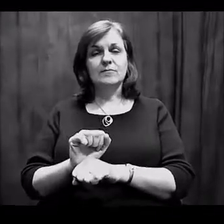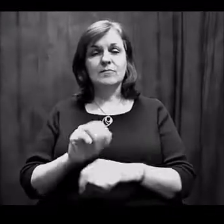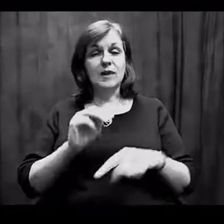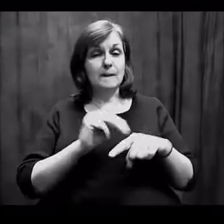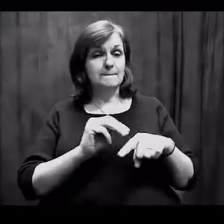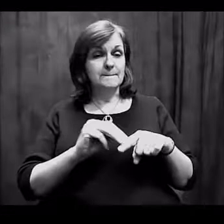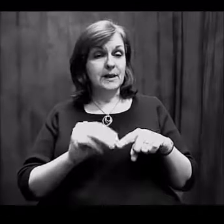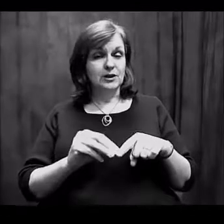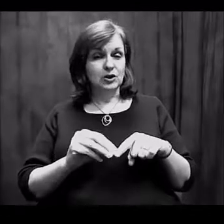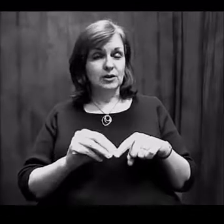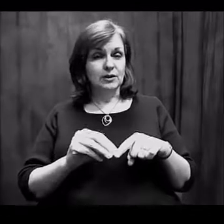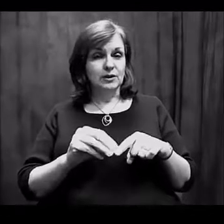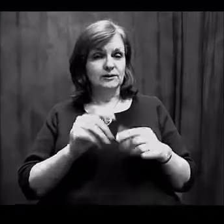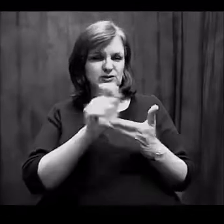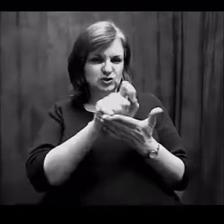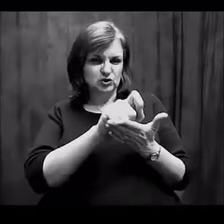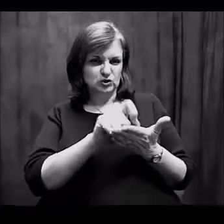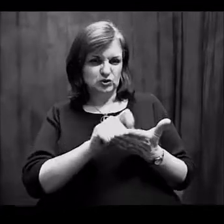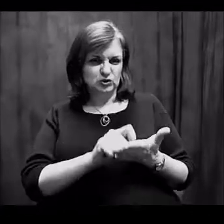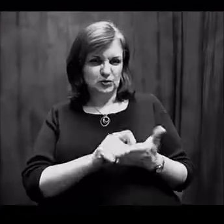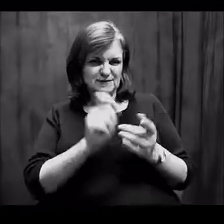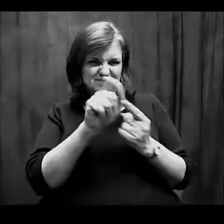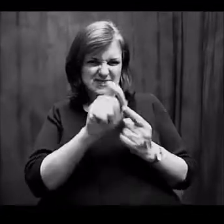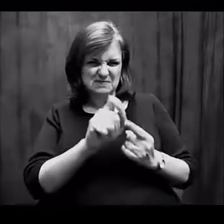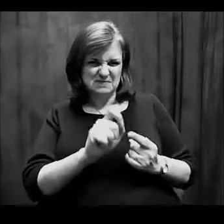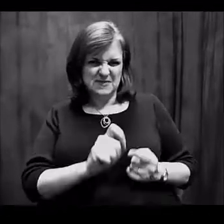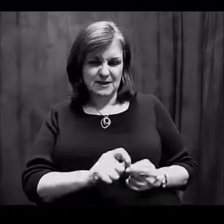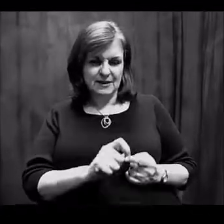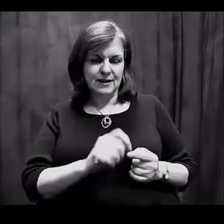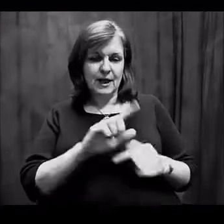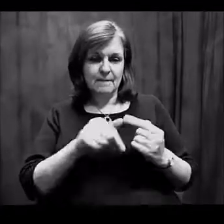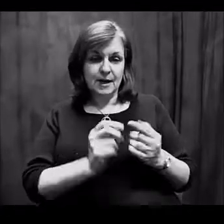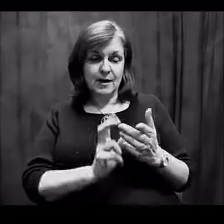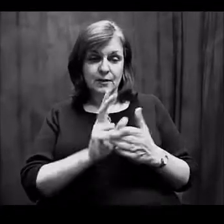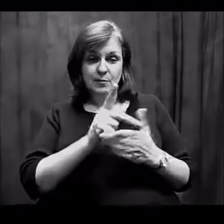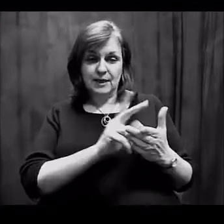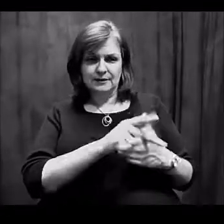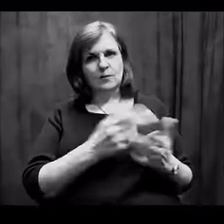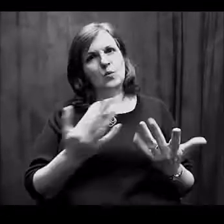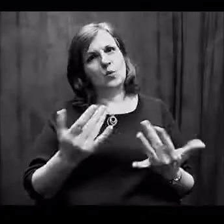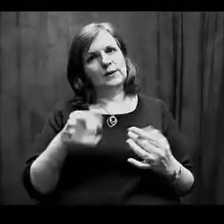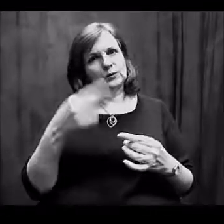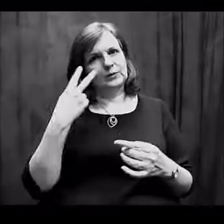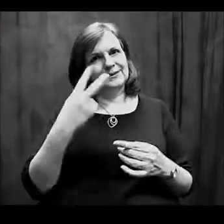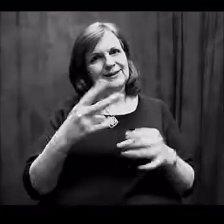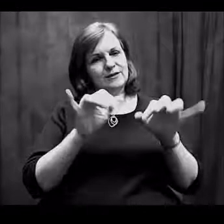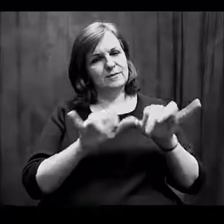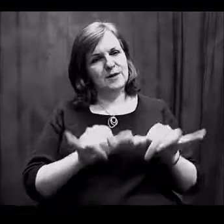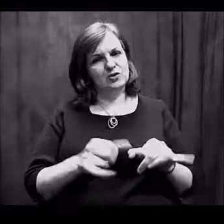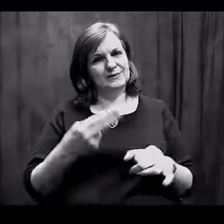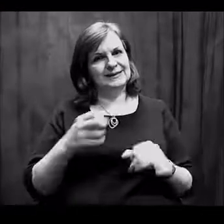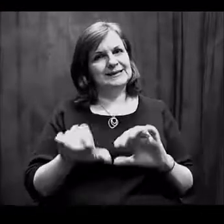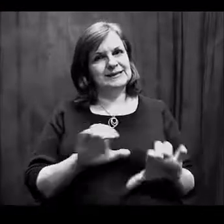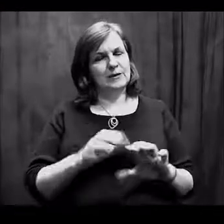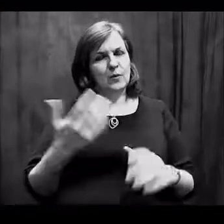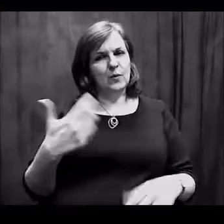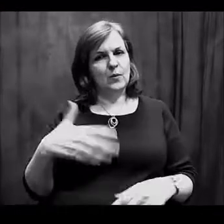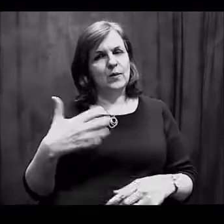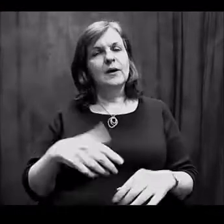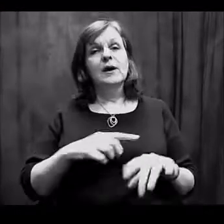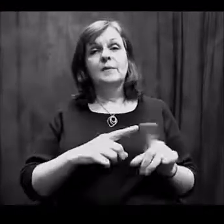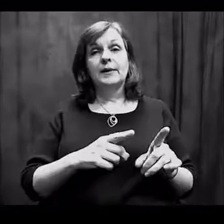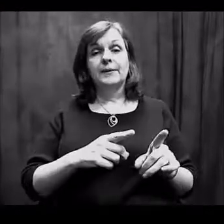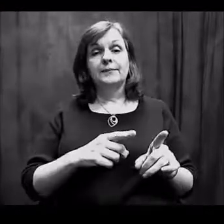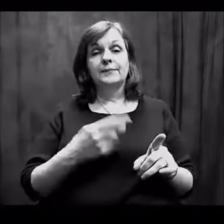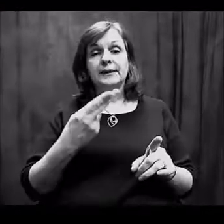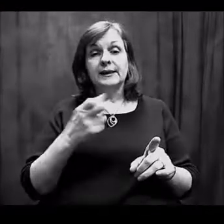did. So not only did he take meticulous notes on pea plants, and wait until you see the measurements